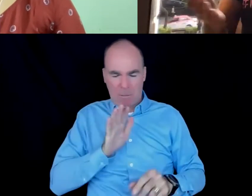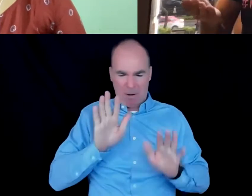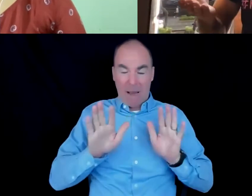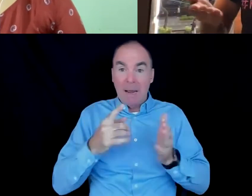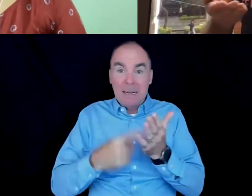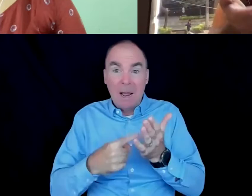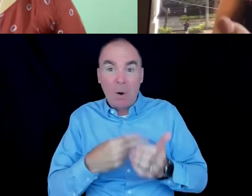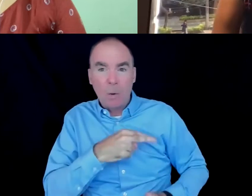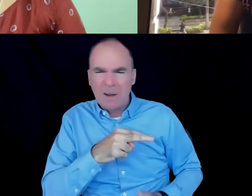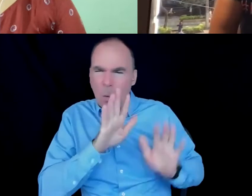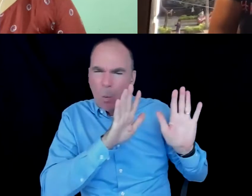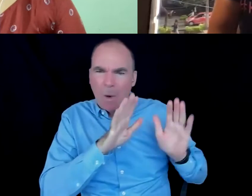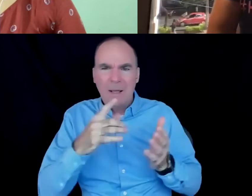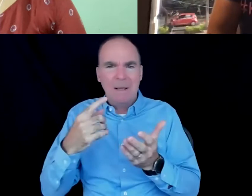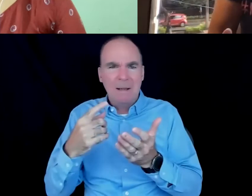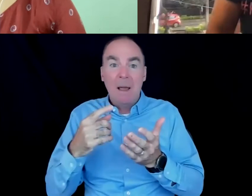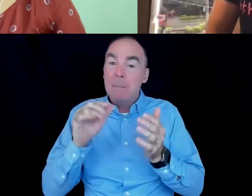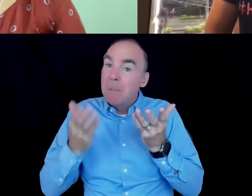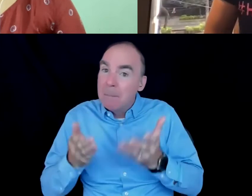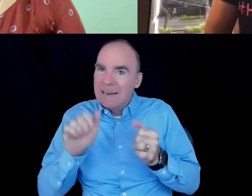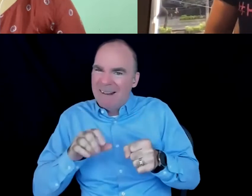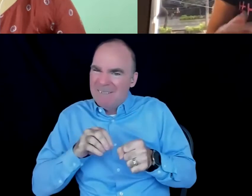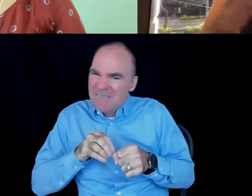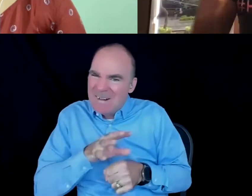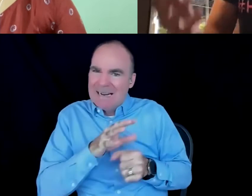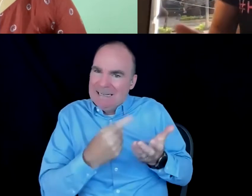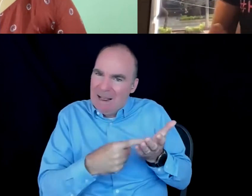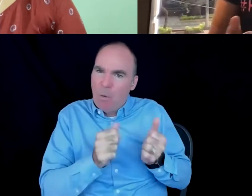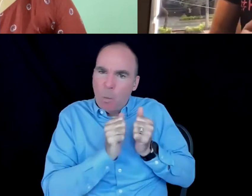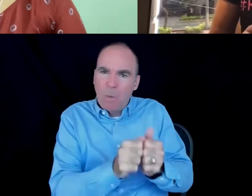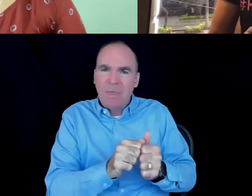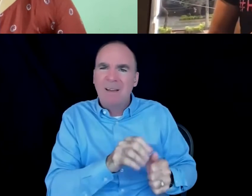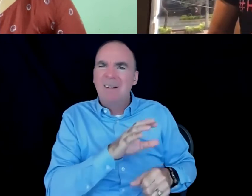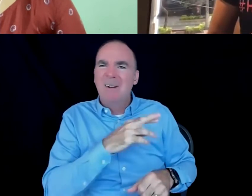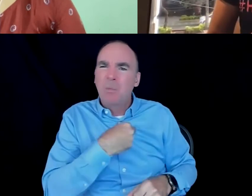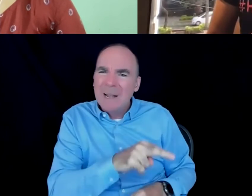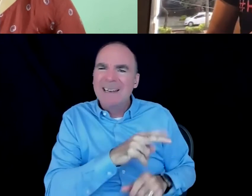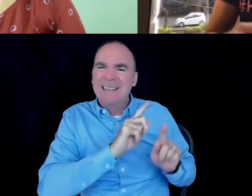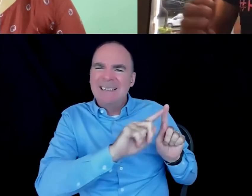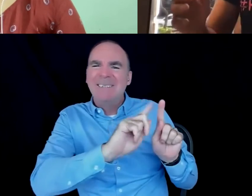It's something like working with the religion together, because like none of the religions